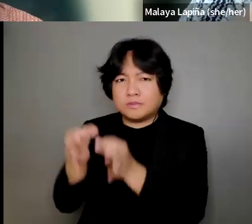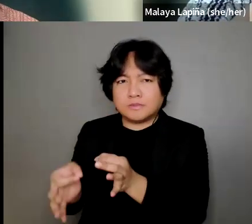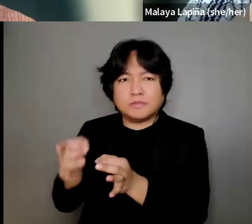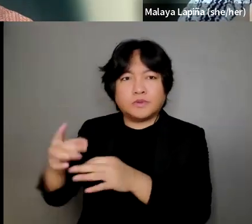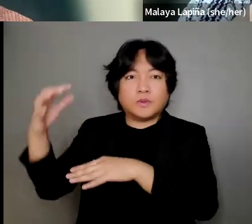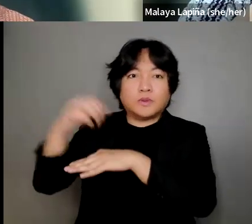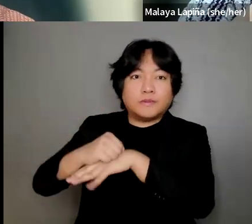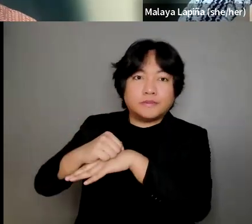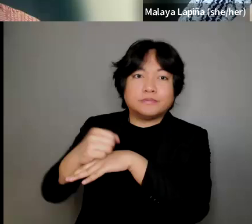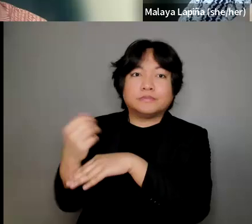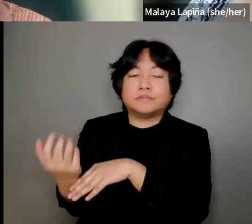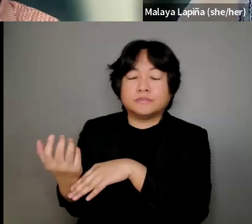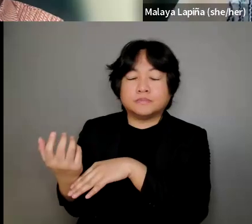decolonial